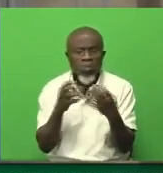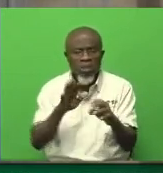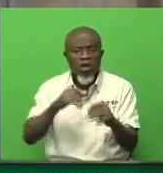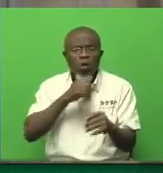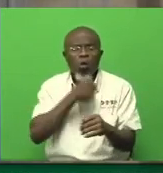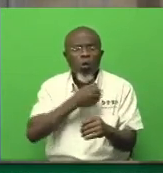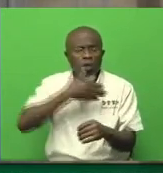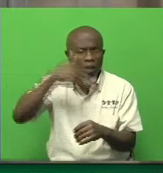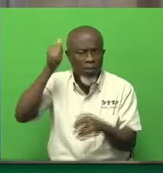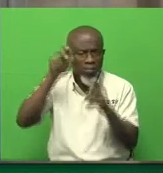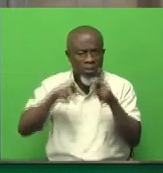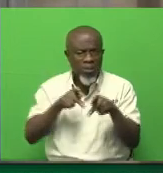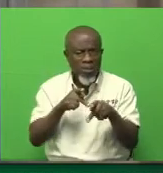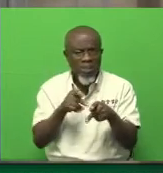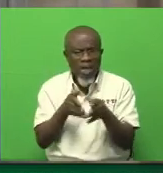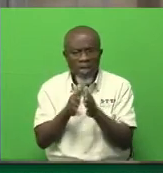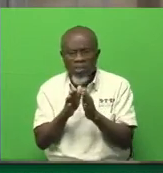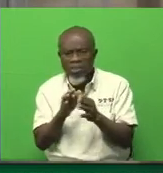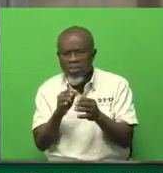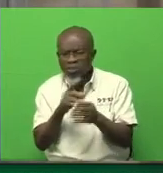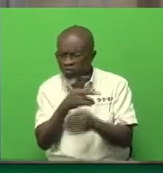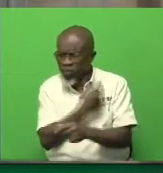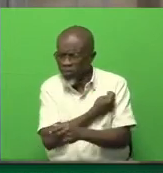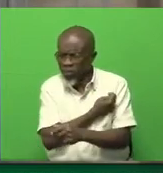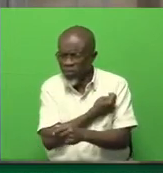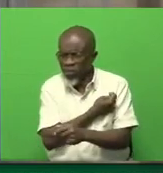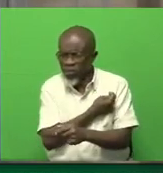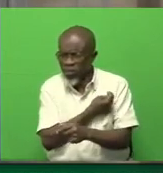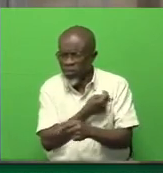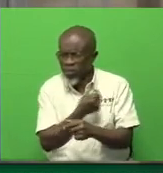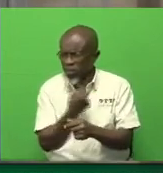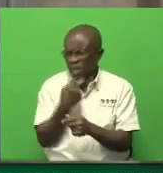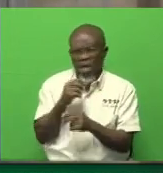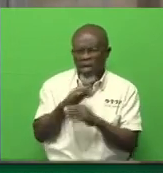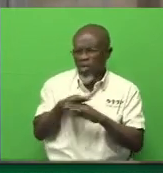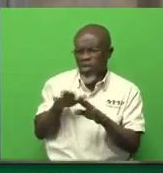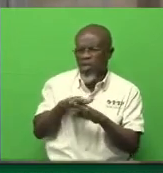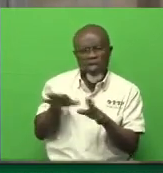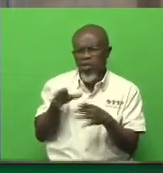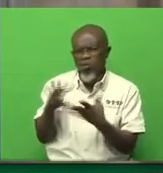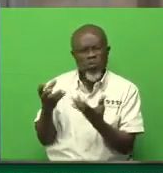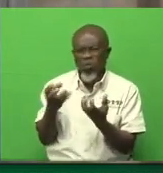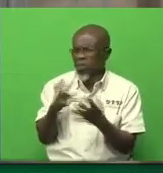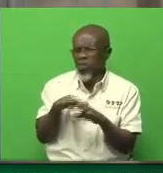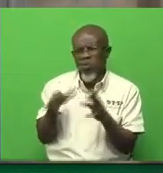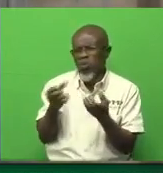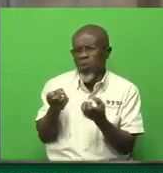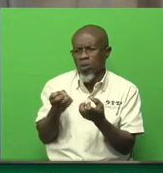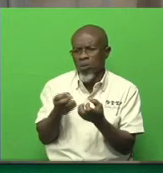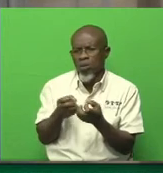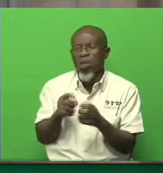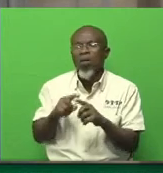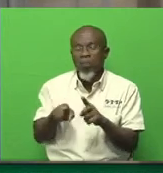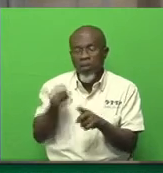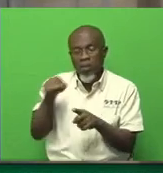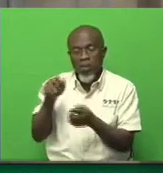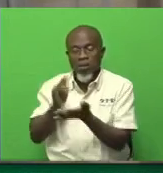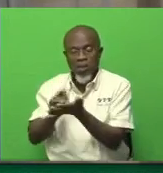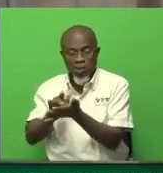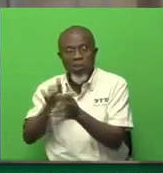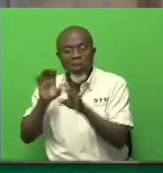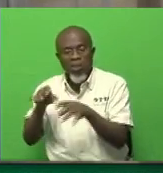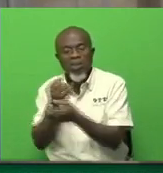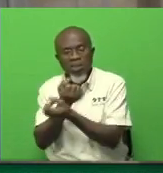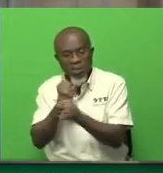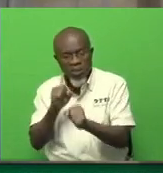you ask them if they're vaccinated you know they they say they don't want the vaccine this this drug will be able to save persons